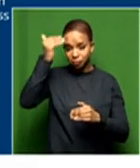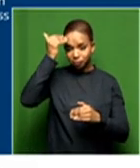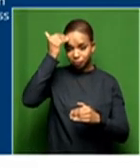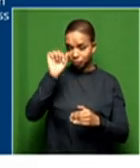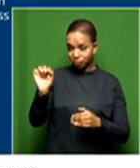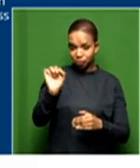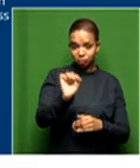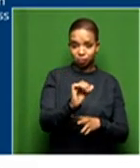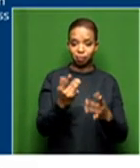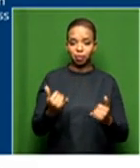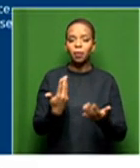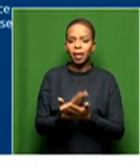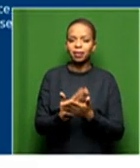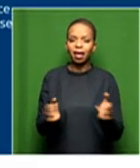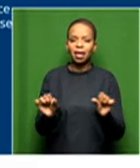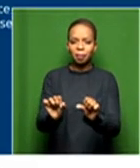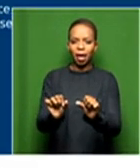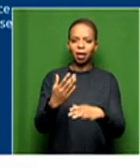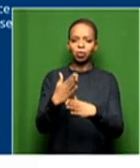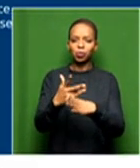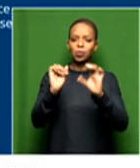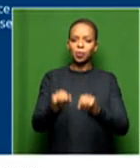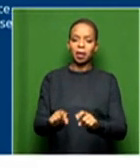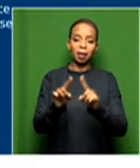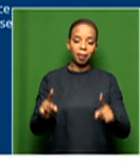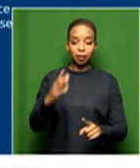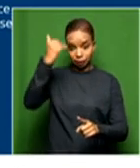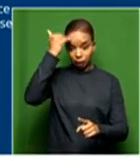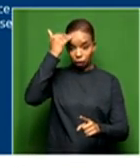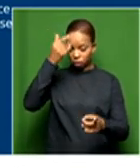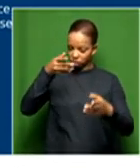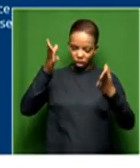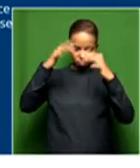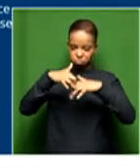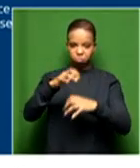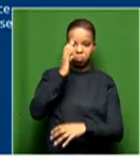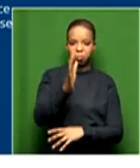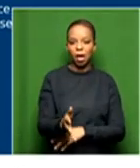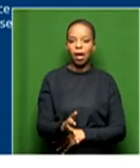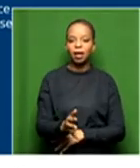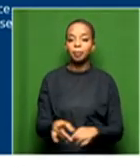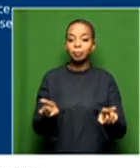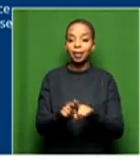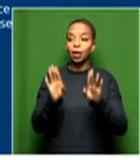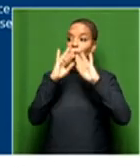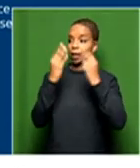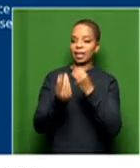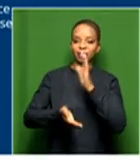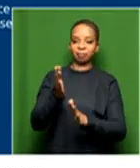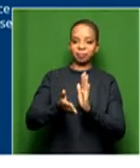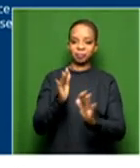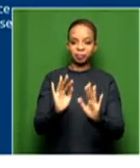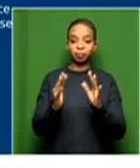emotional lockdown or a psychological lockdown for organizations. So I think this is a critical tool. There's a number